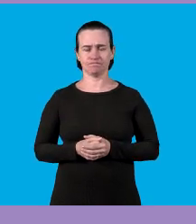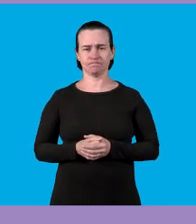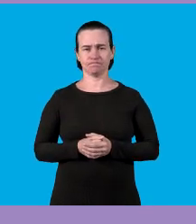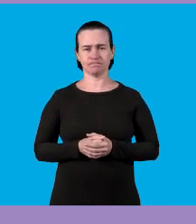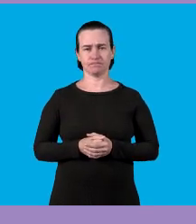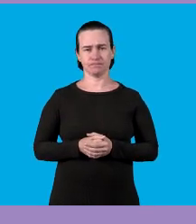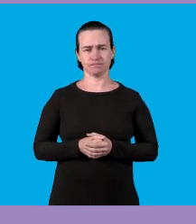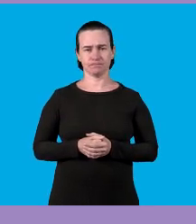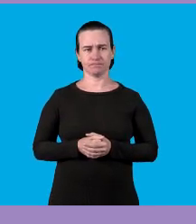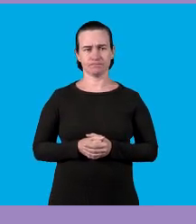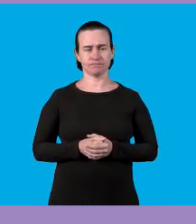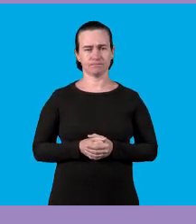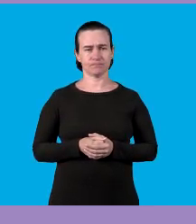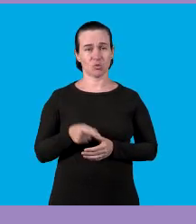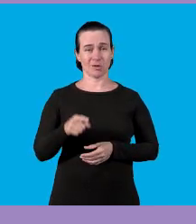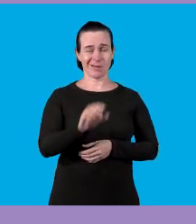triangle